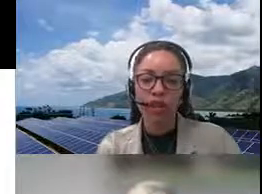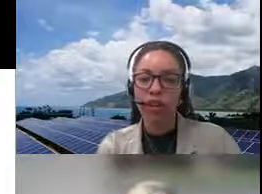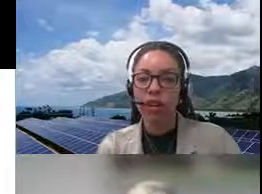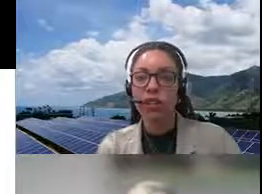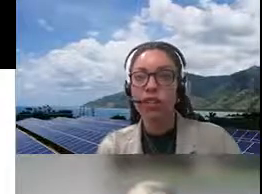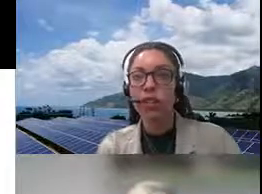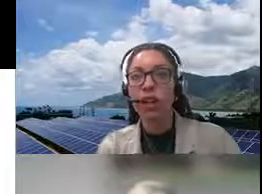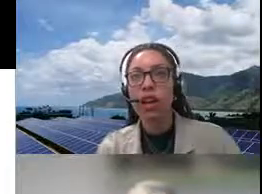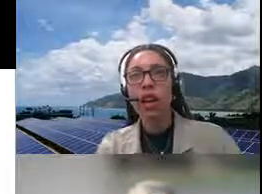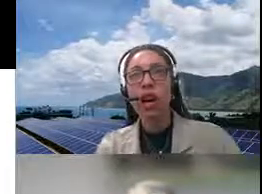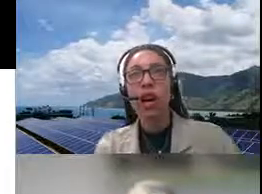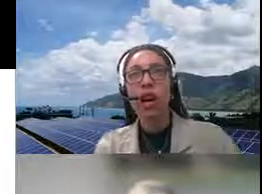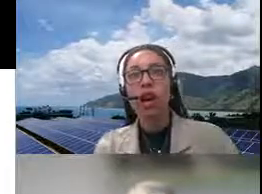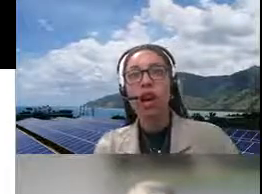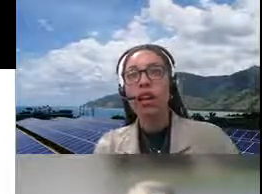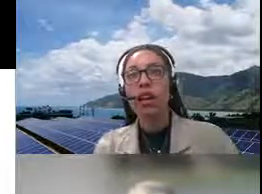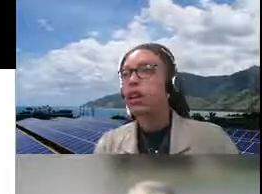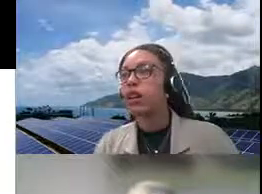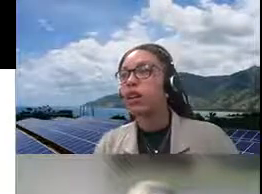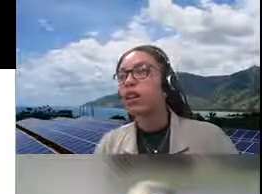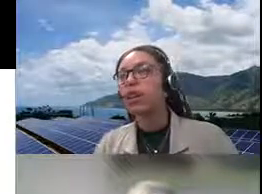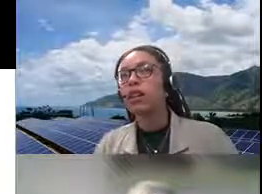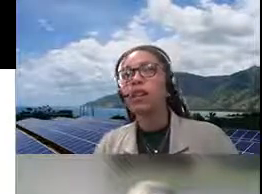for win-win scenarios.